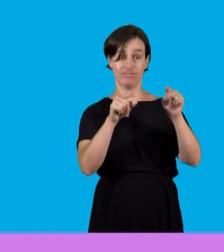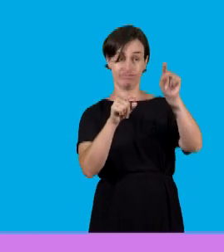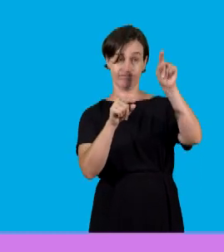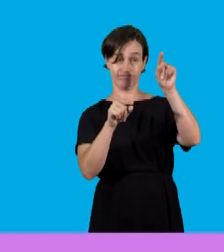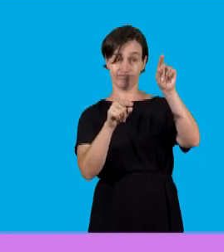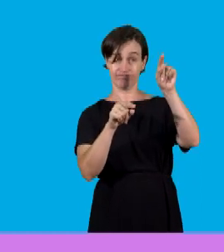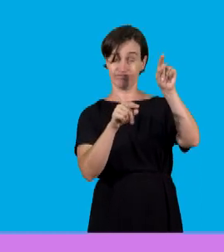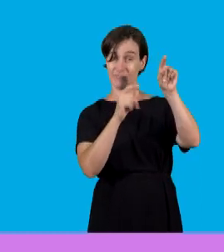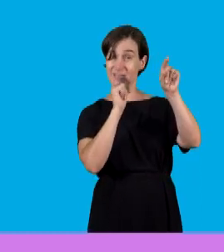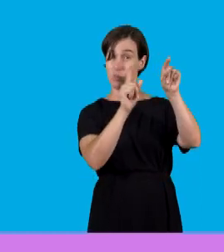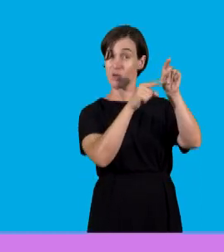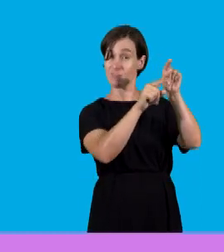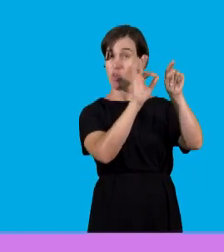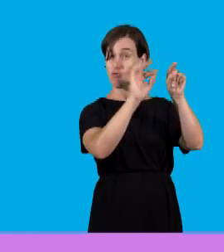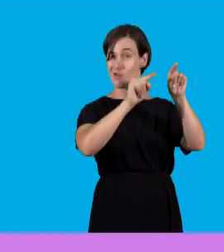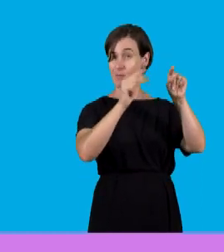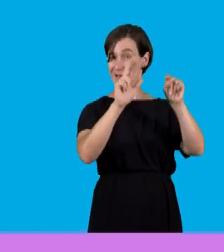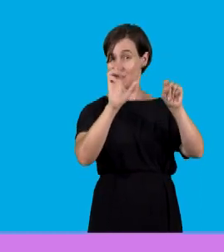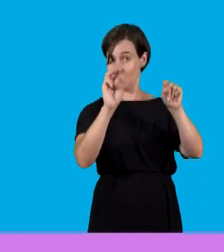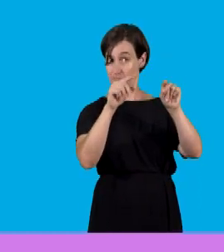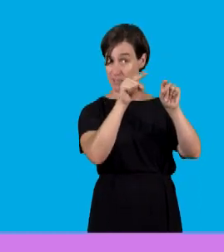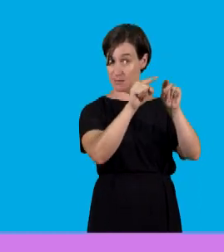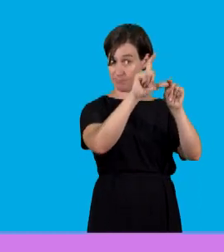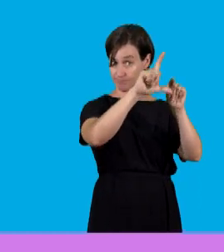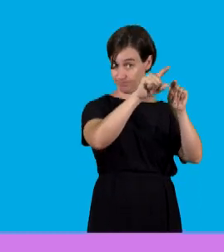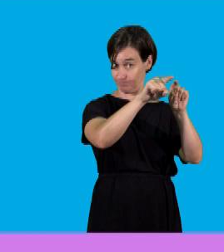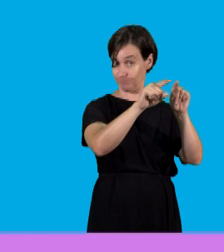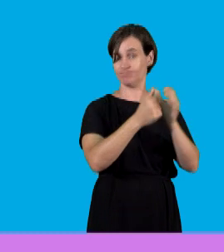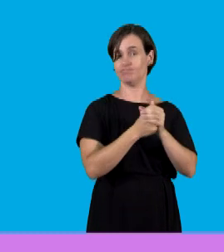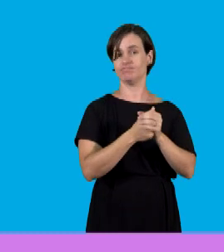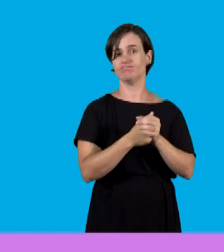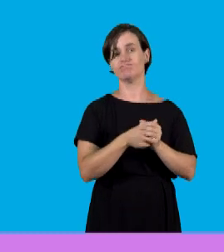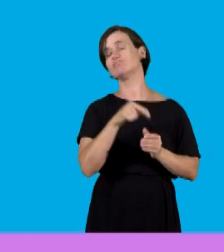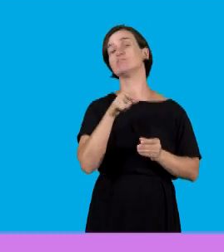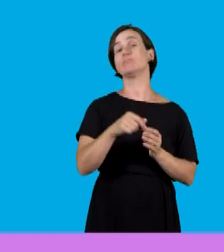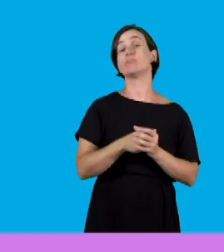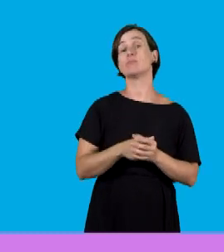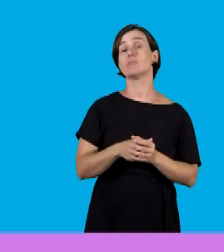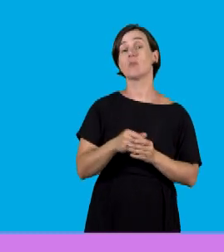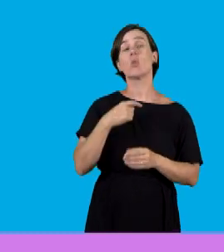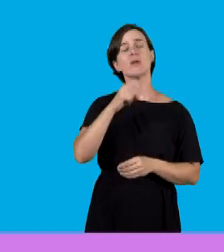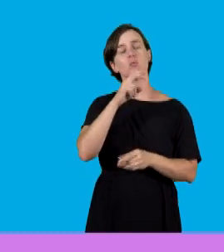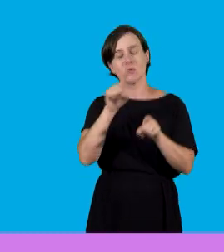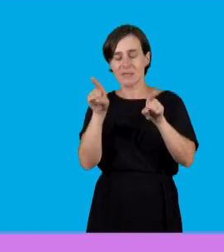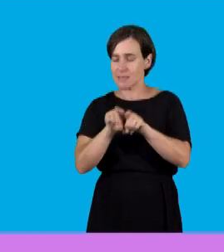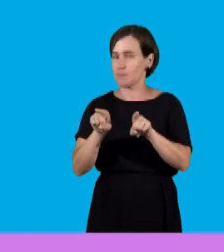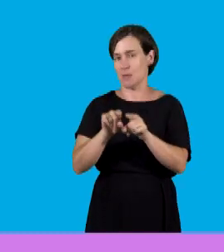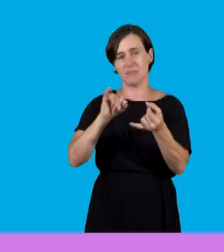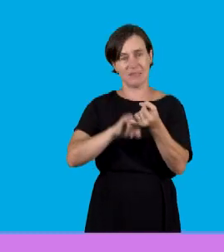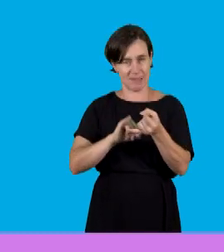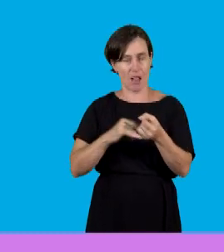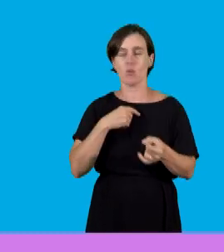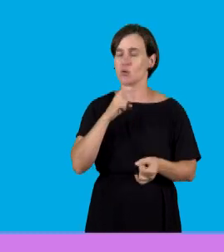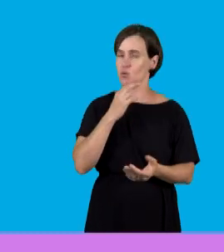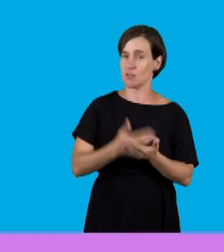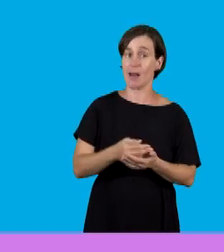us that it's 3.8 centimeters. If the measured breadth is 3.8, remember we are still using the very same scale. So it means